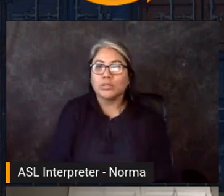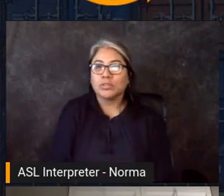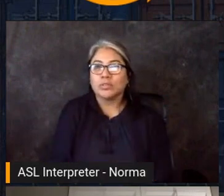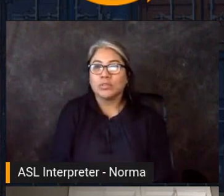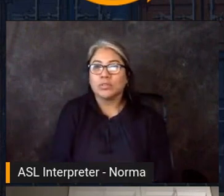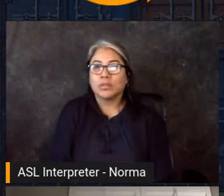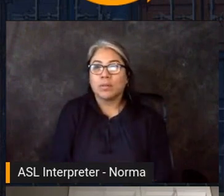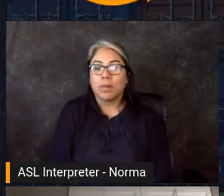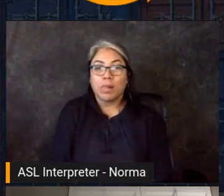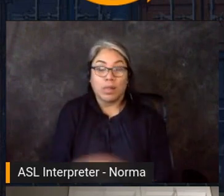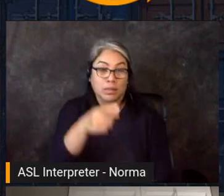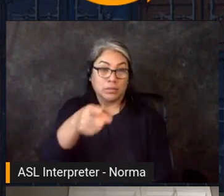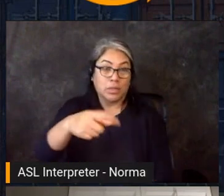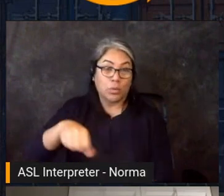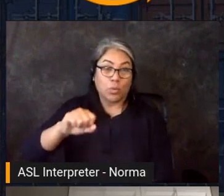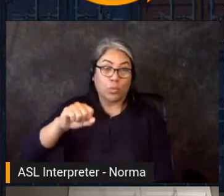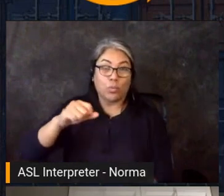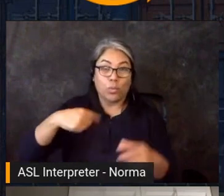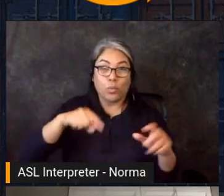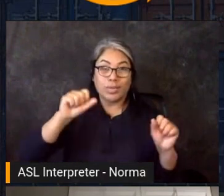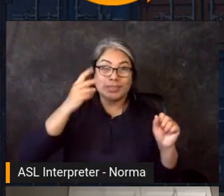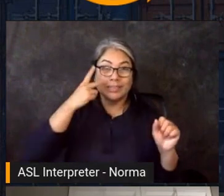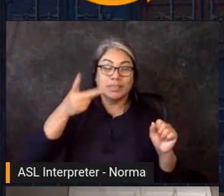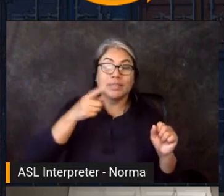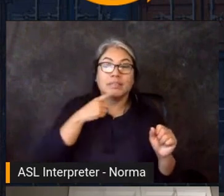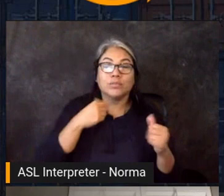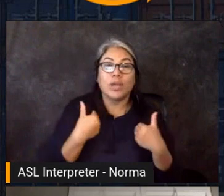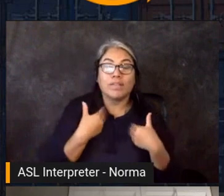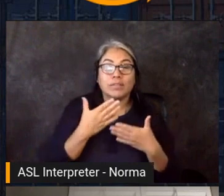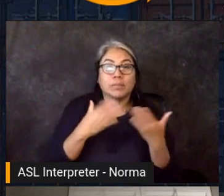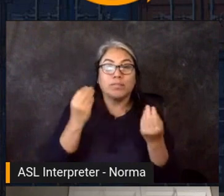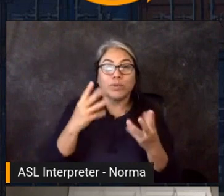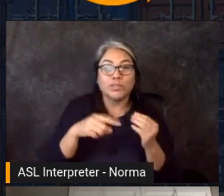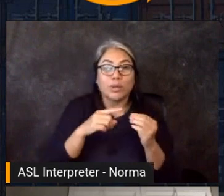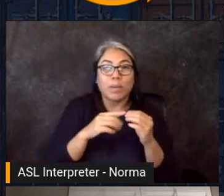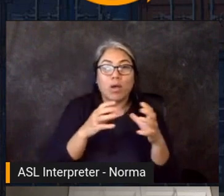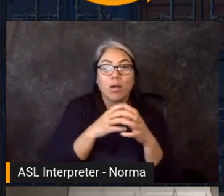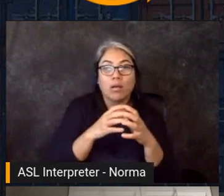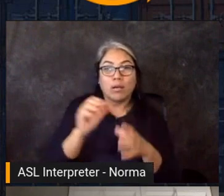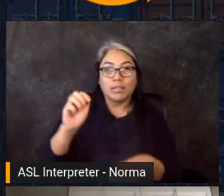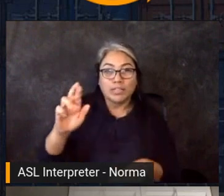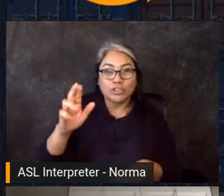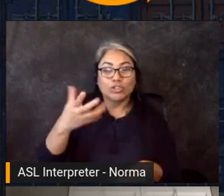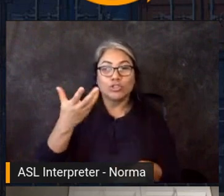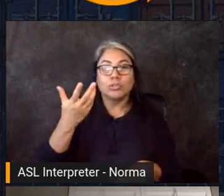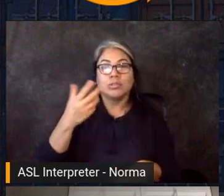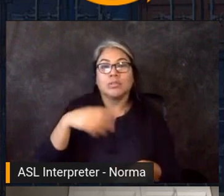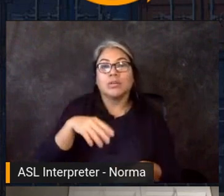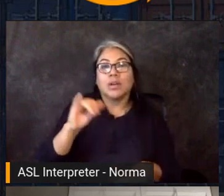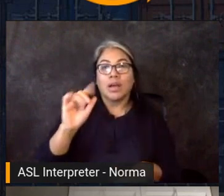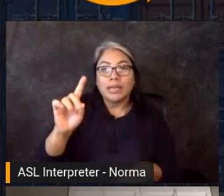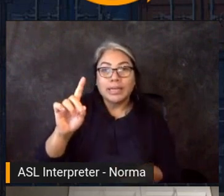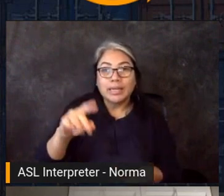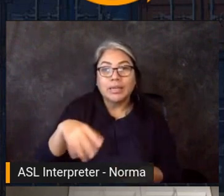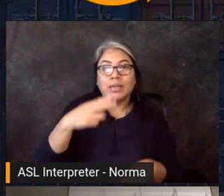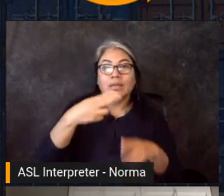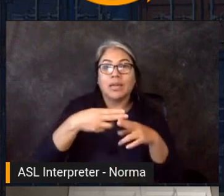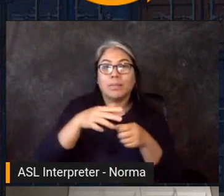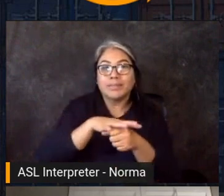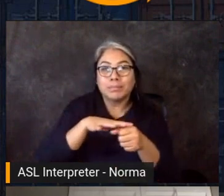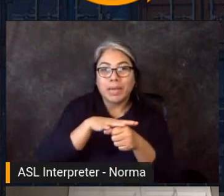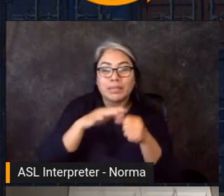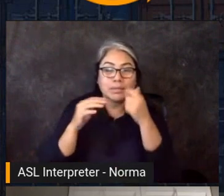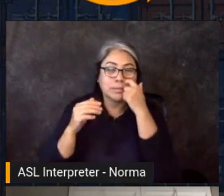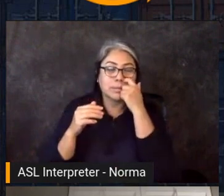And here what we can see is we have some information about our cluster, instance ID, our namespace, and